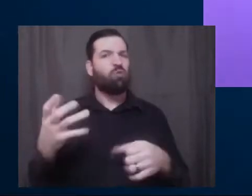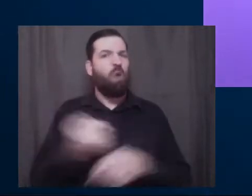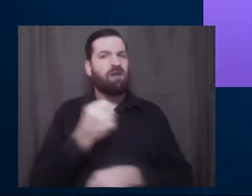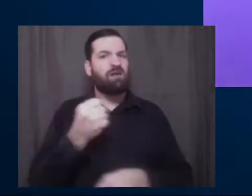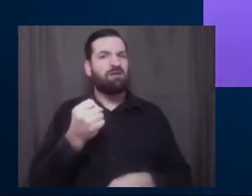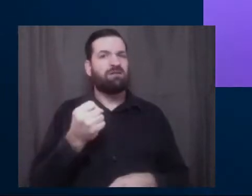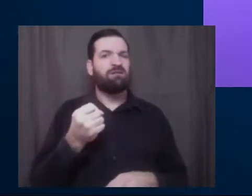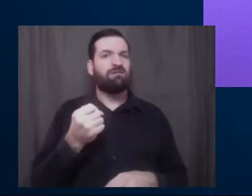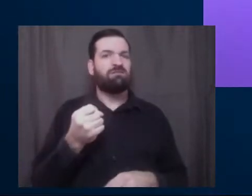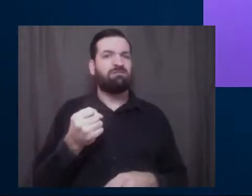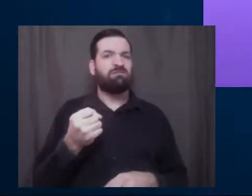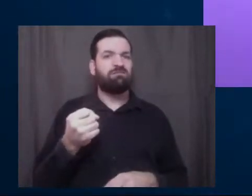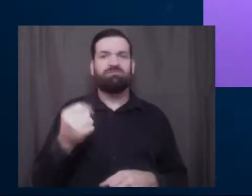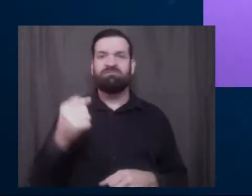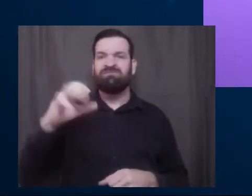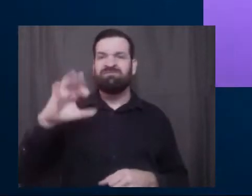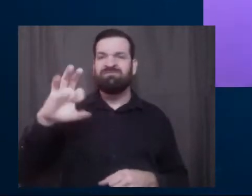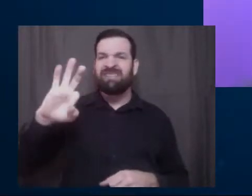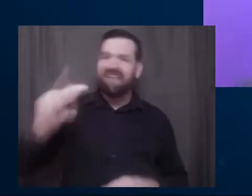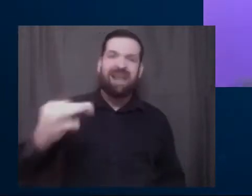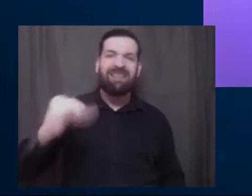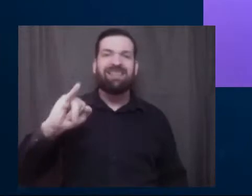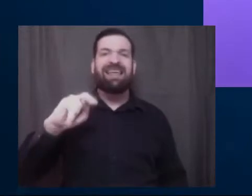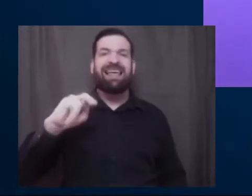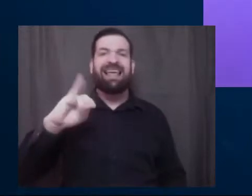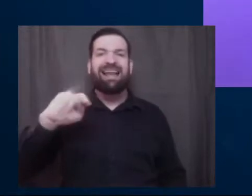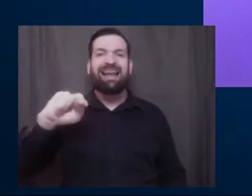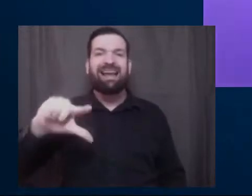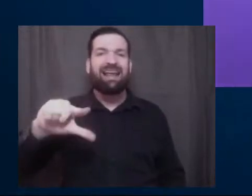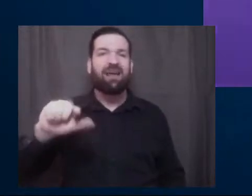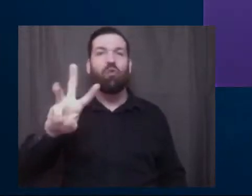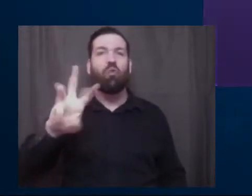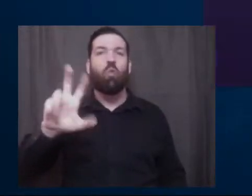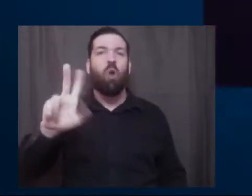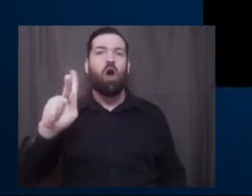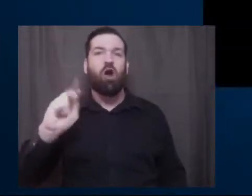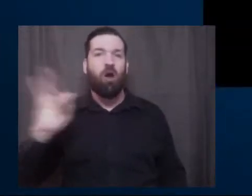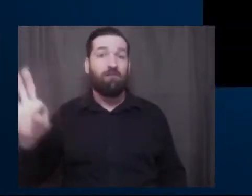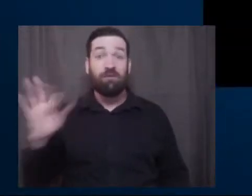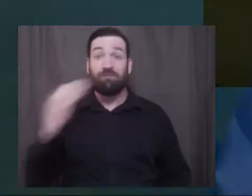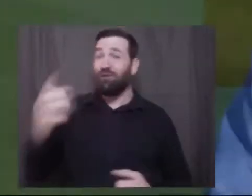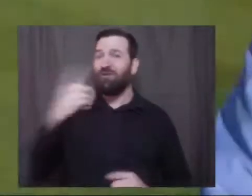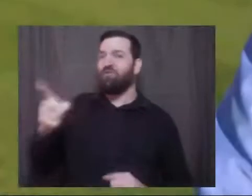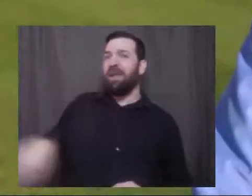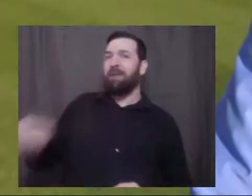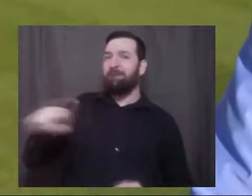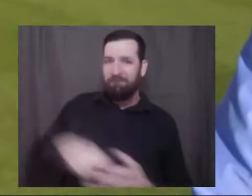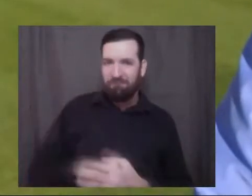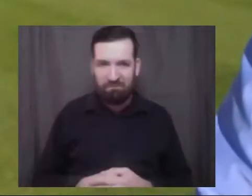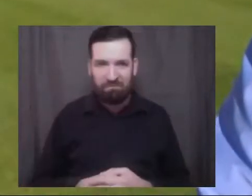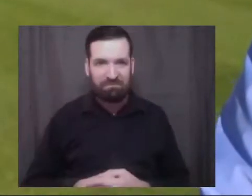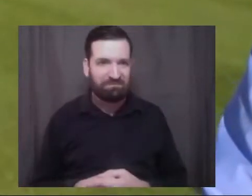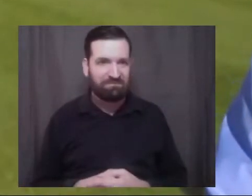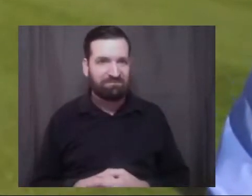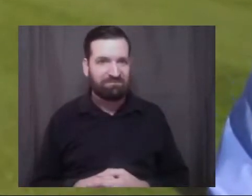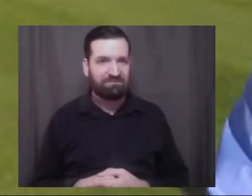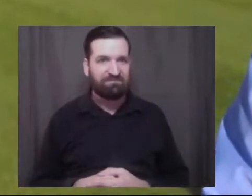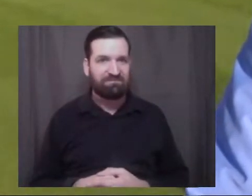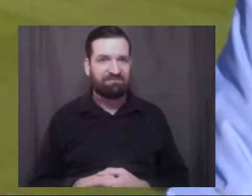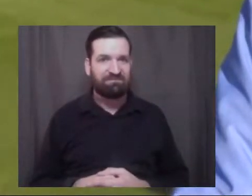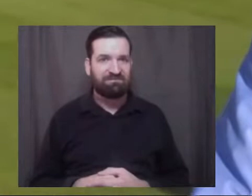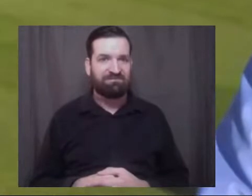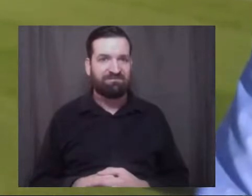inning walk-off just about every time. So good luck for the Royals at least.